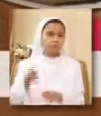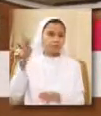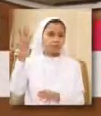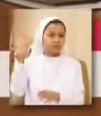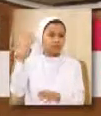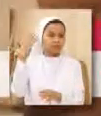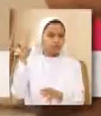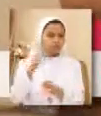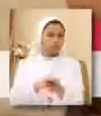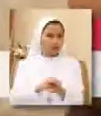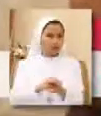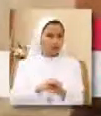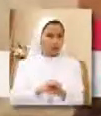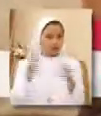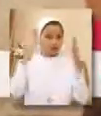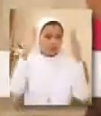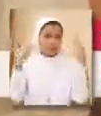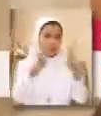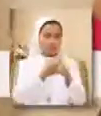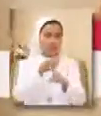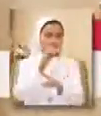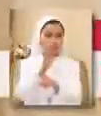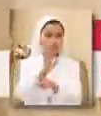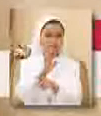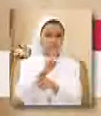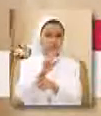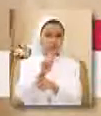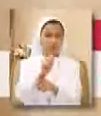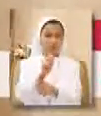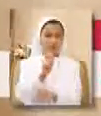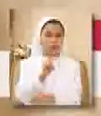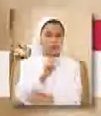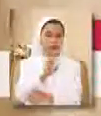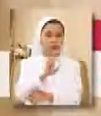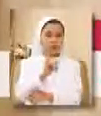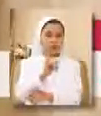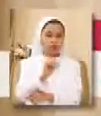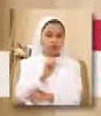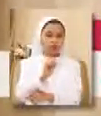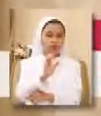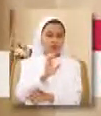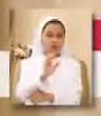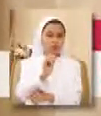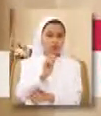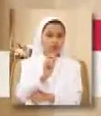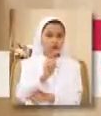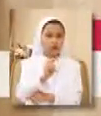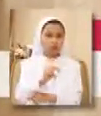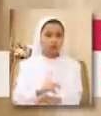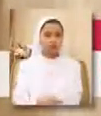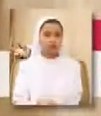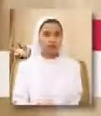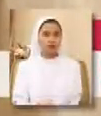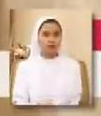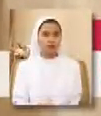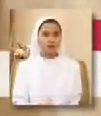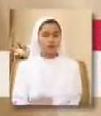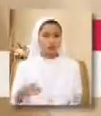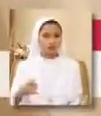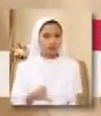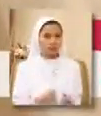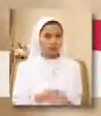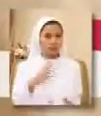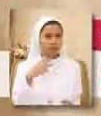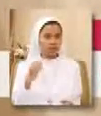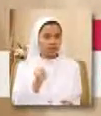old, Allegheny, New York. Mm-hmm. Okay. And so I wrote a letter to the Vatican. Okay. It was approved.